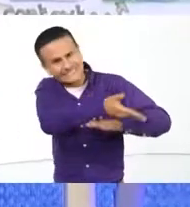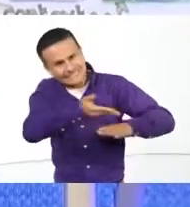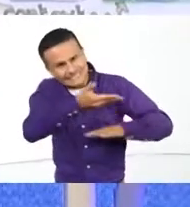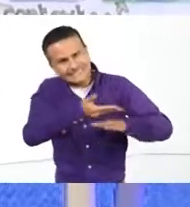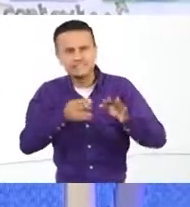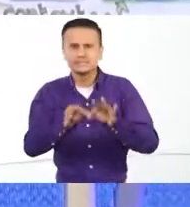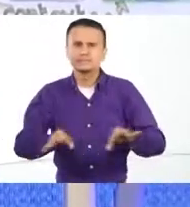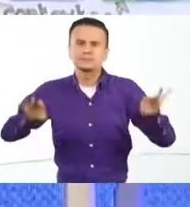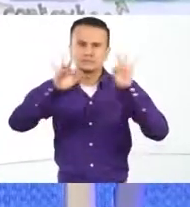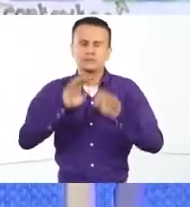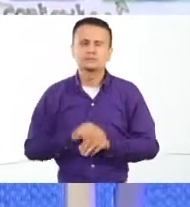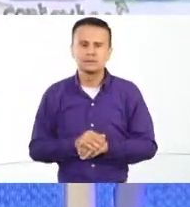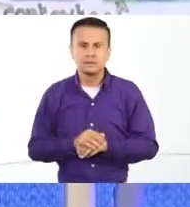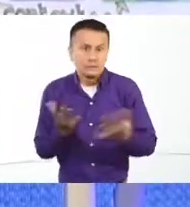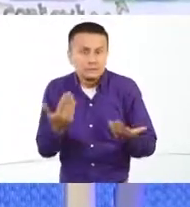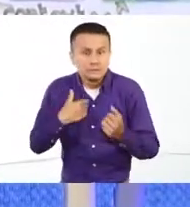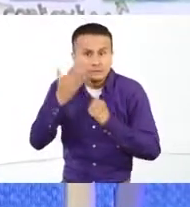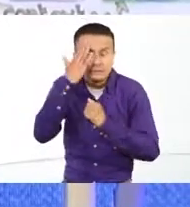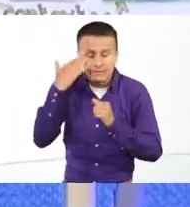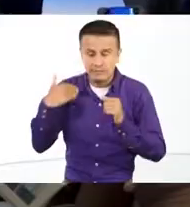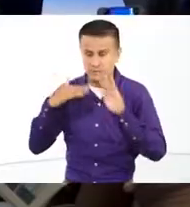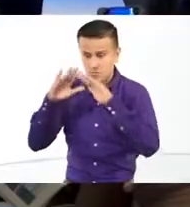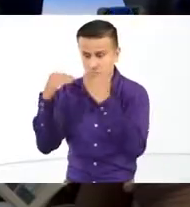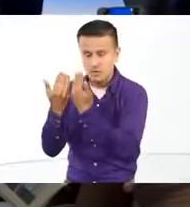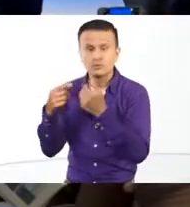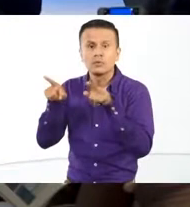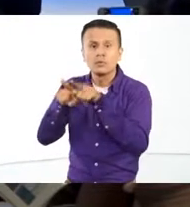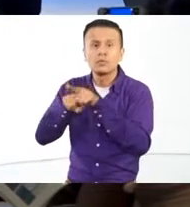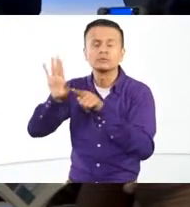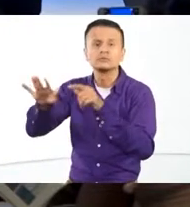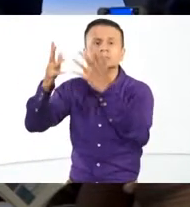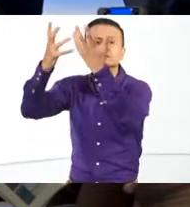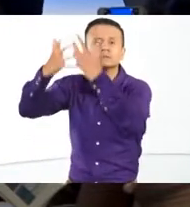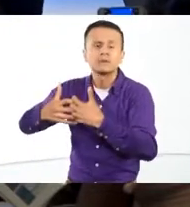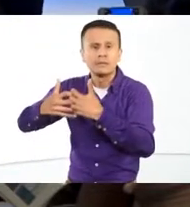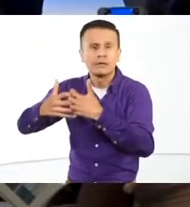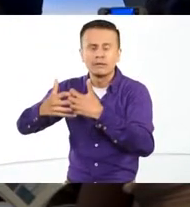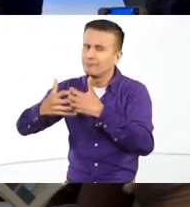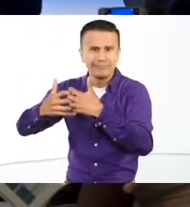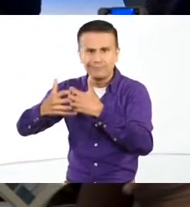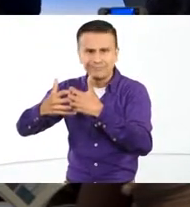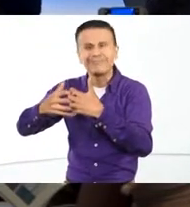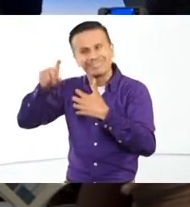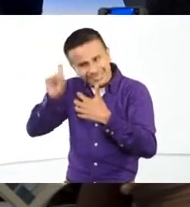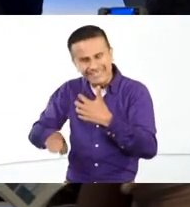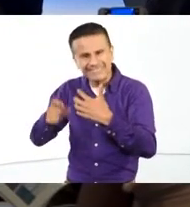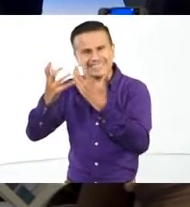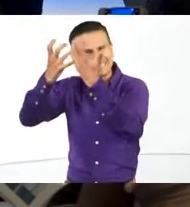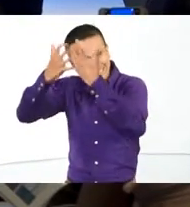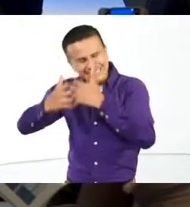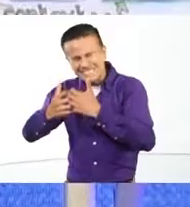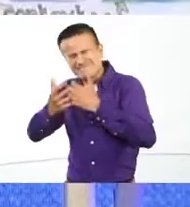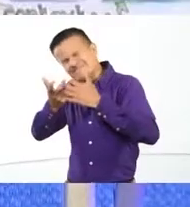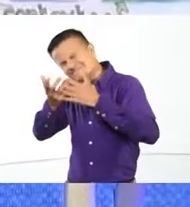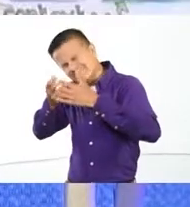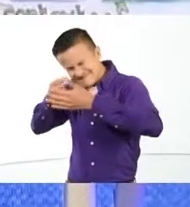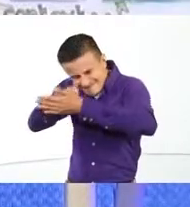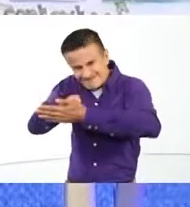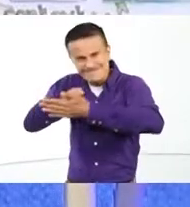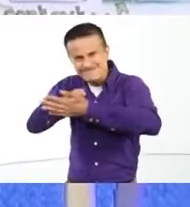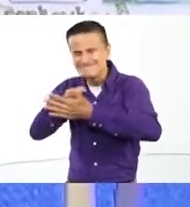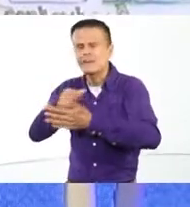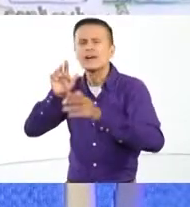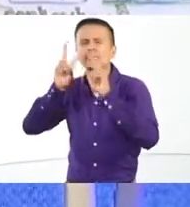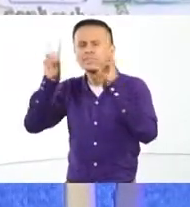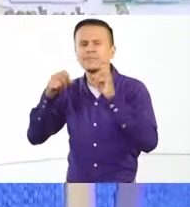is that we're not only looking at schools as a system, but transcending beyond schools and education. So looking